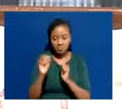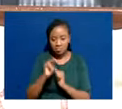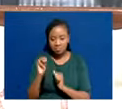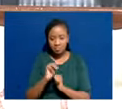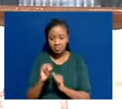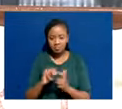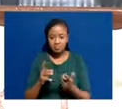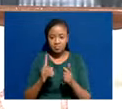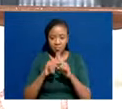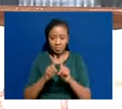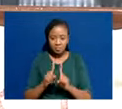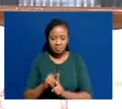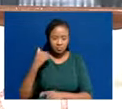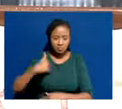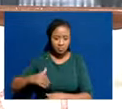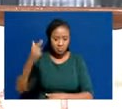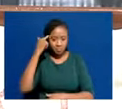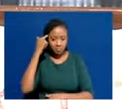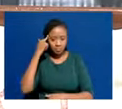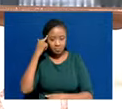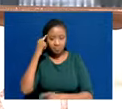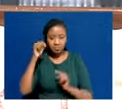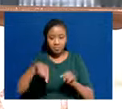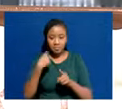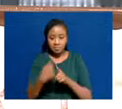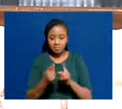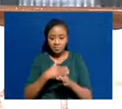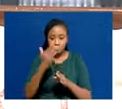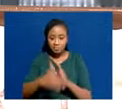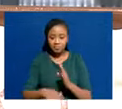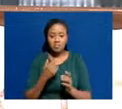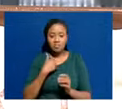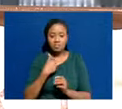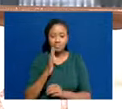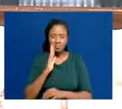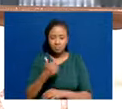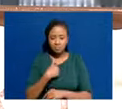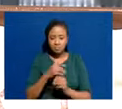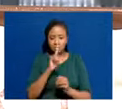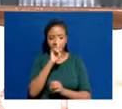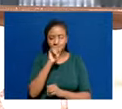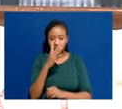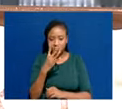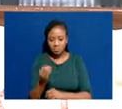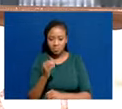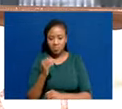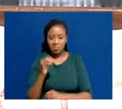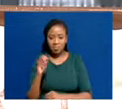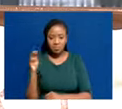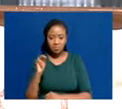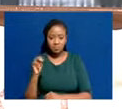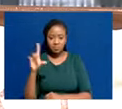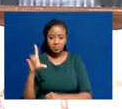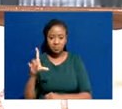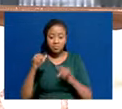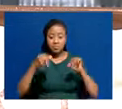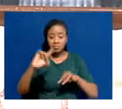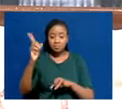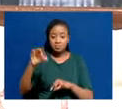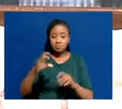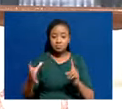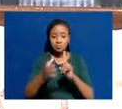I think by the end, even closer to the end of this year, we'll have 140 million liters of water more in Nairobi. Nairobi receives 525